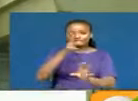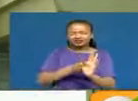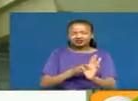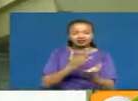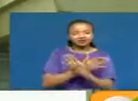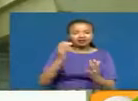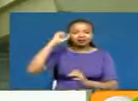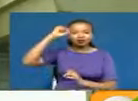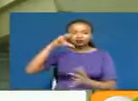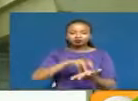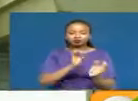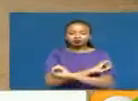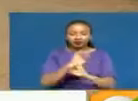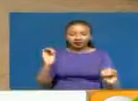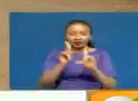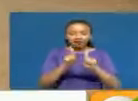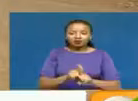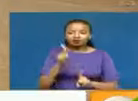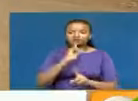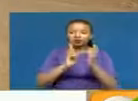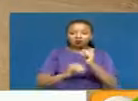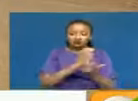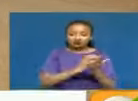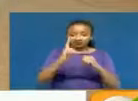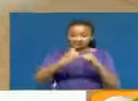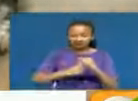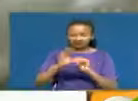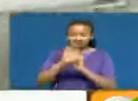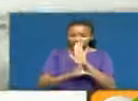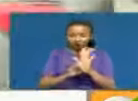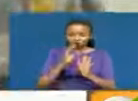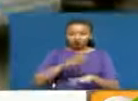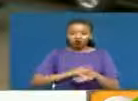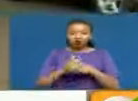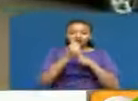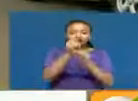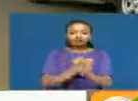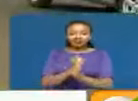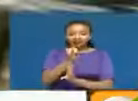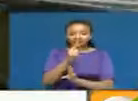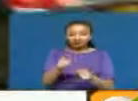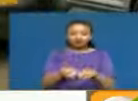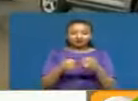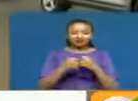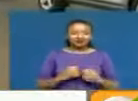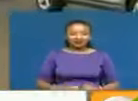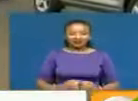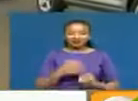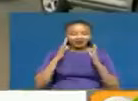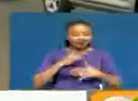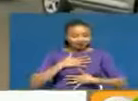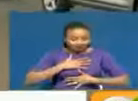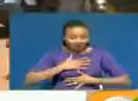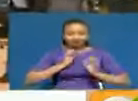seat. The Ugunja legislature claimed Chapter 6 of the Constitution on Leadership and Integrity was being abused and circumvented